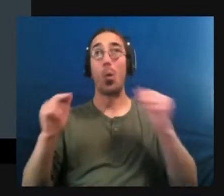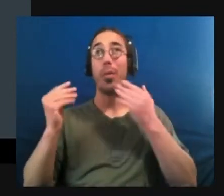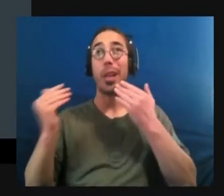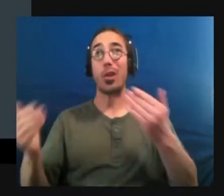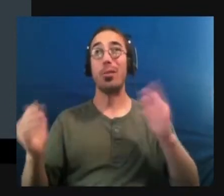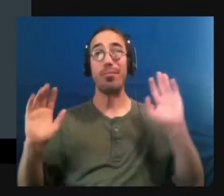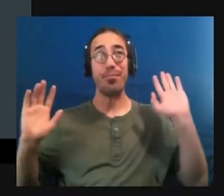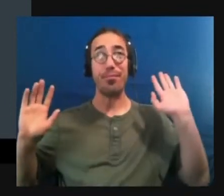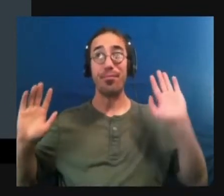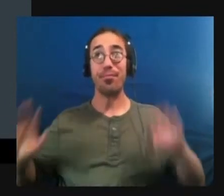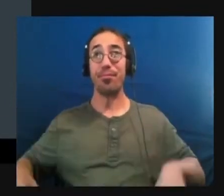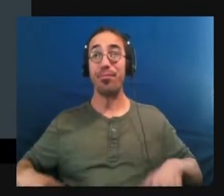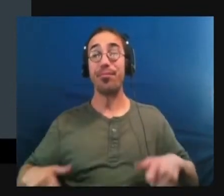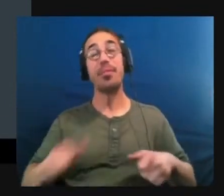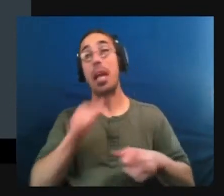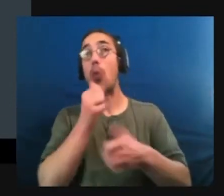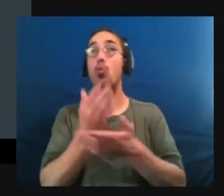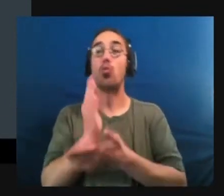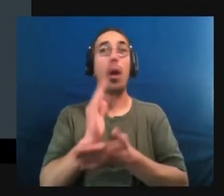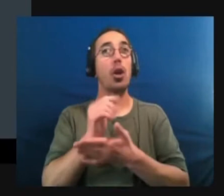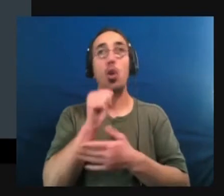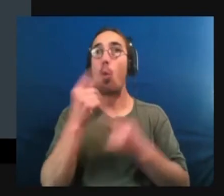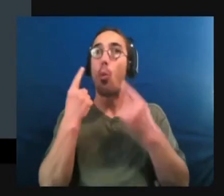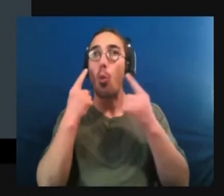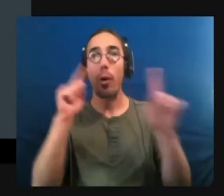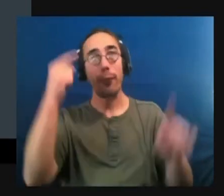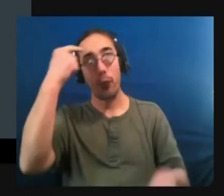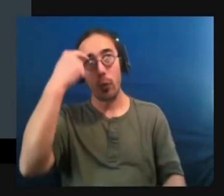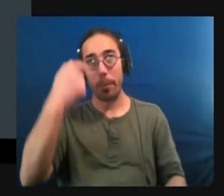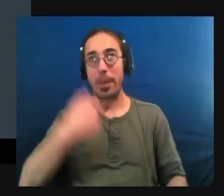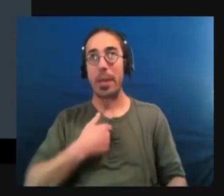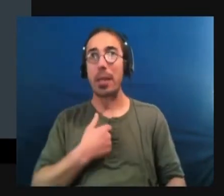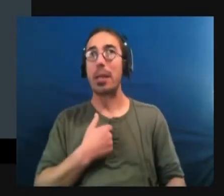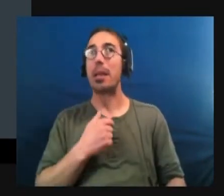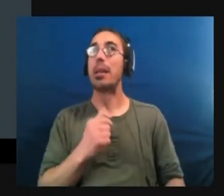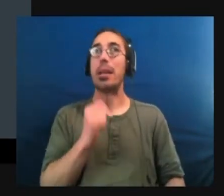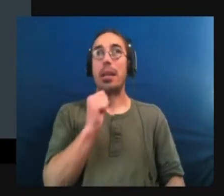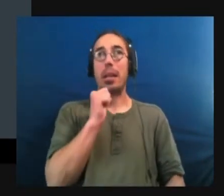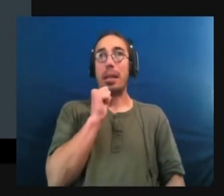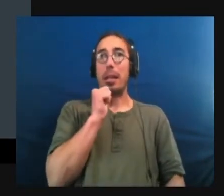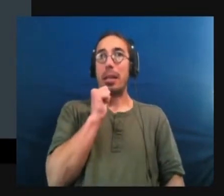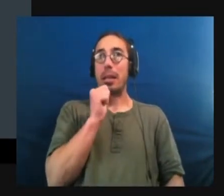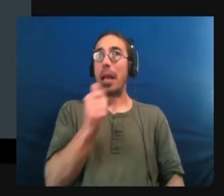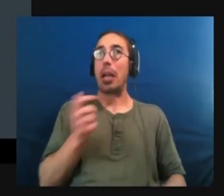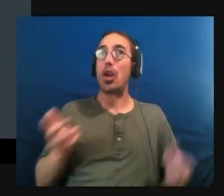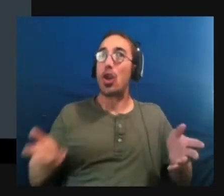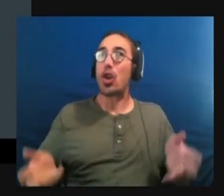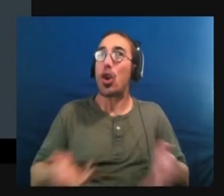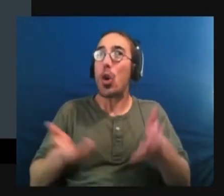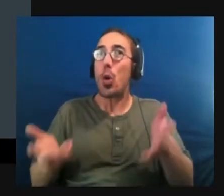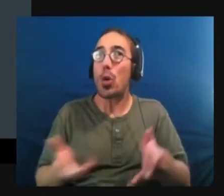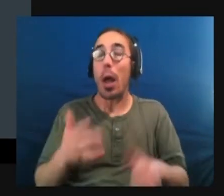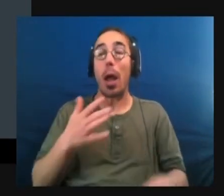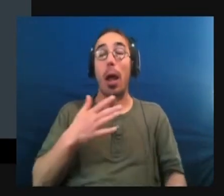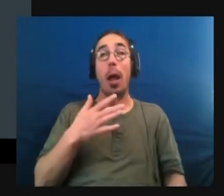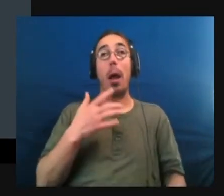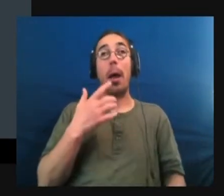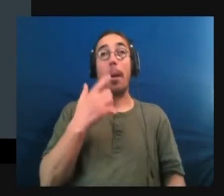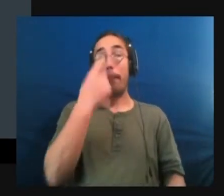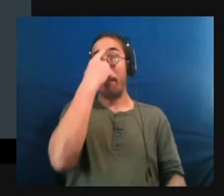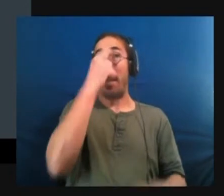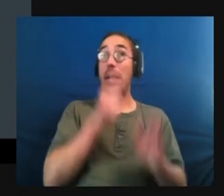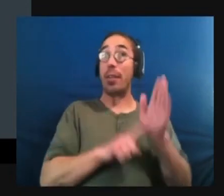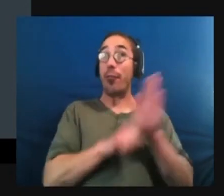This is not right for me. It does not work for me. And it is not encouraging my development